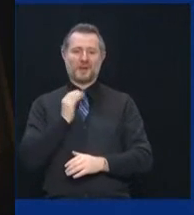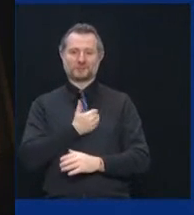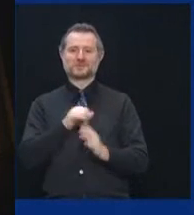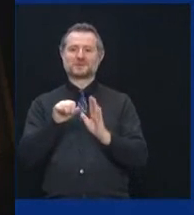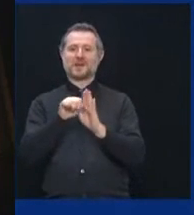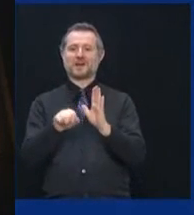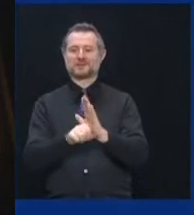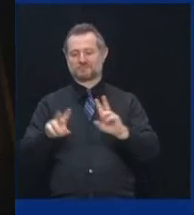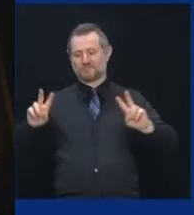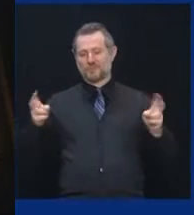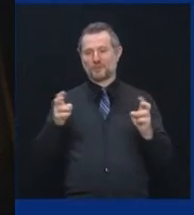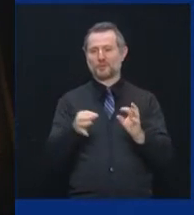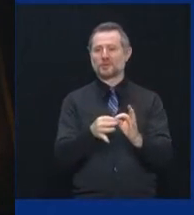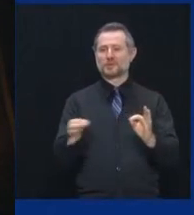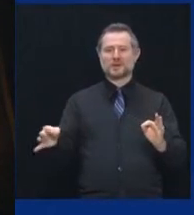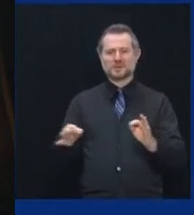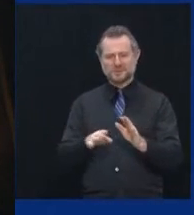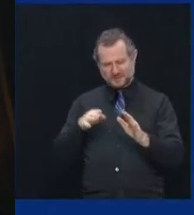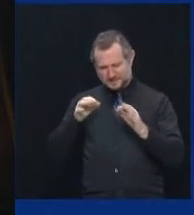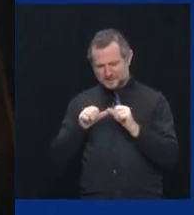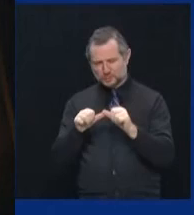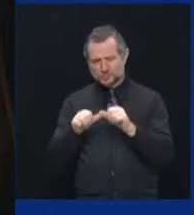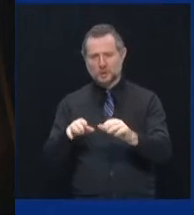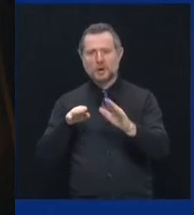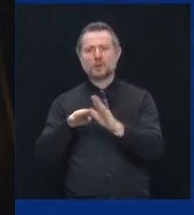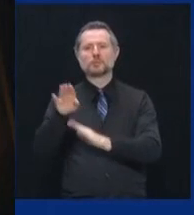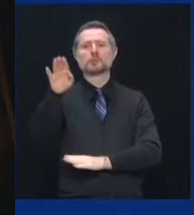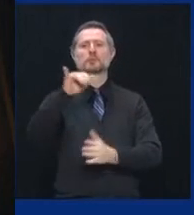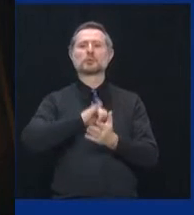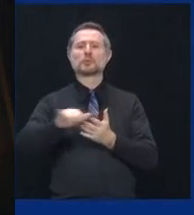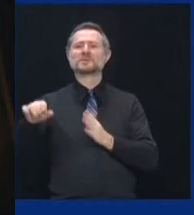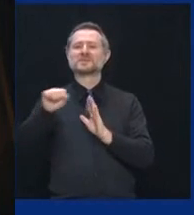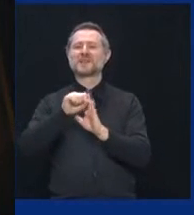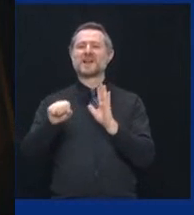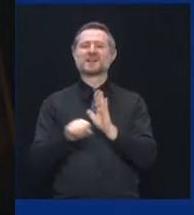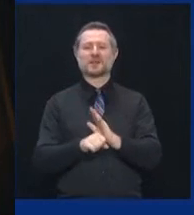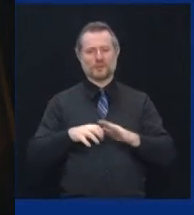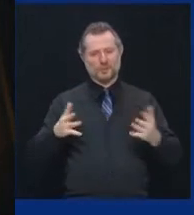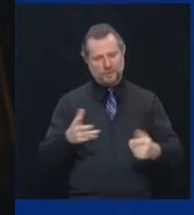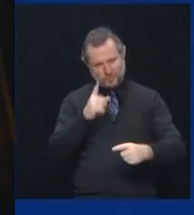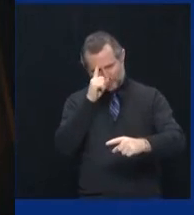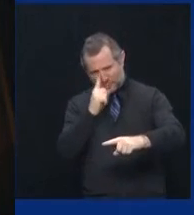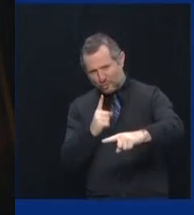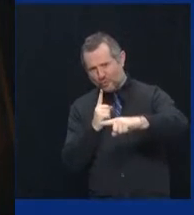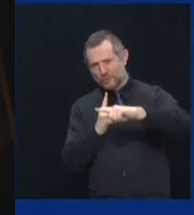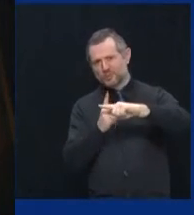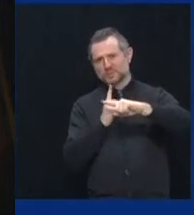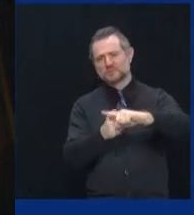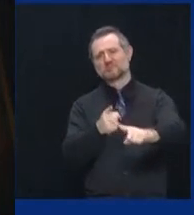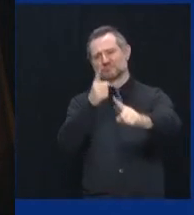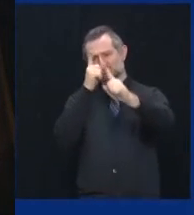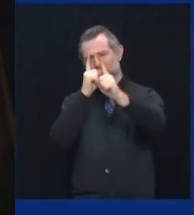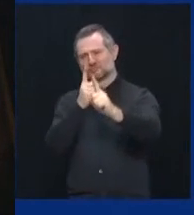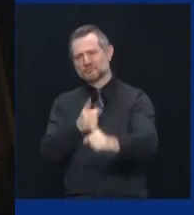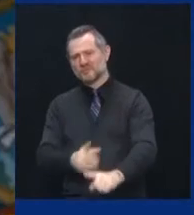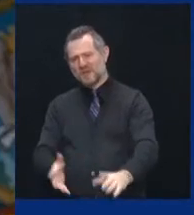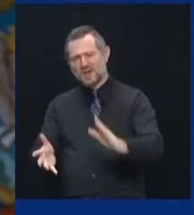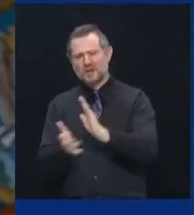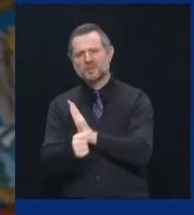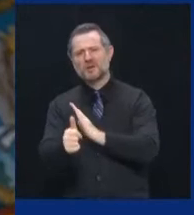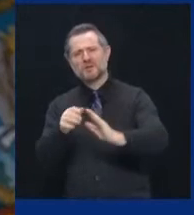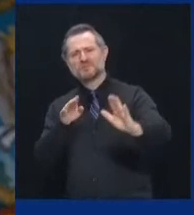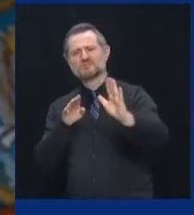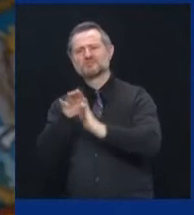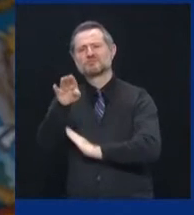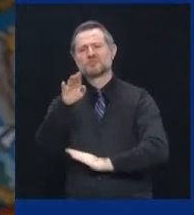ever upwards. New York State is the state of aspiration and excellence. That is New York's